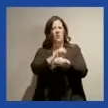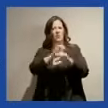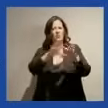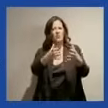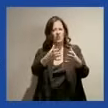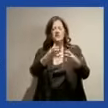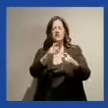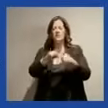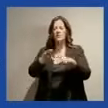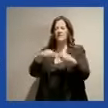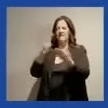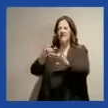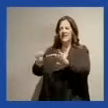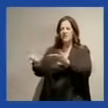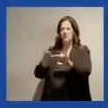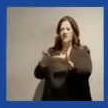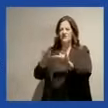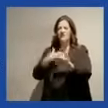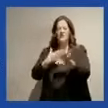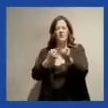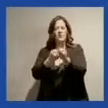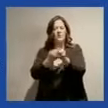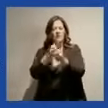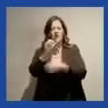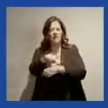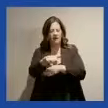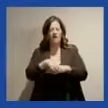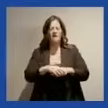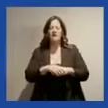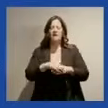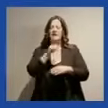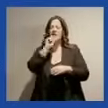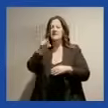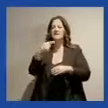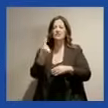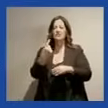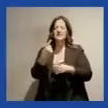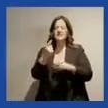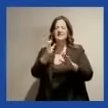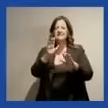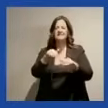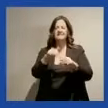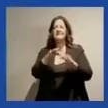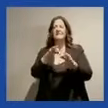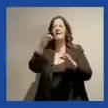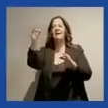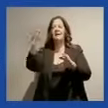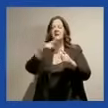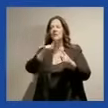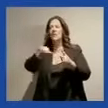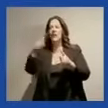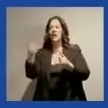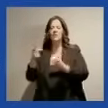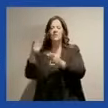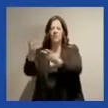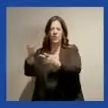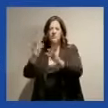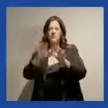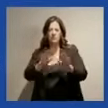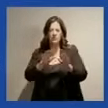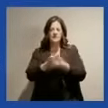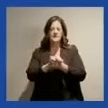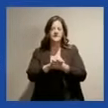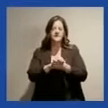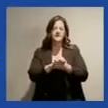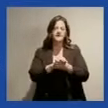the nation to do that, and I was proud to promote that, not just receive that on the back end as someone else's proposal. I'm working with the Women's